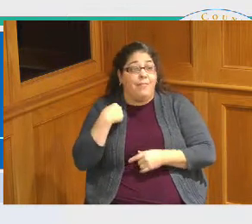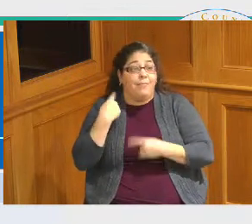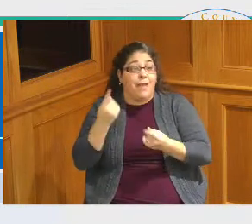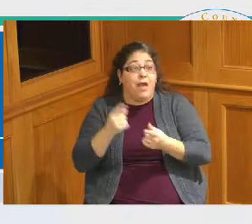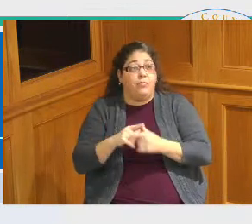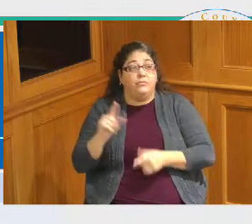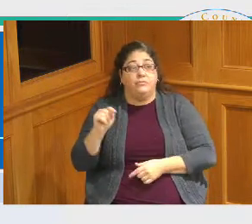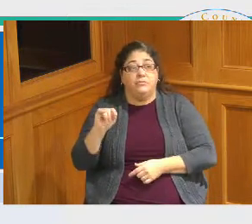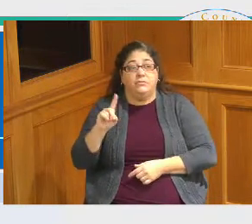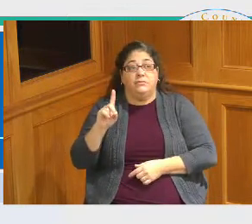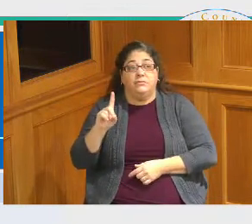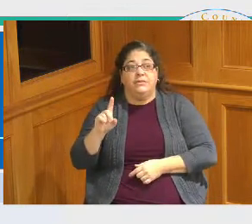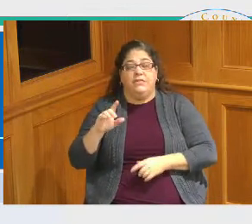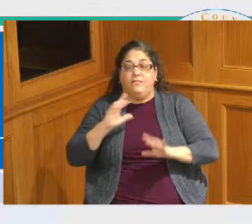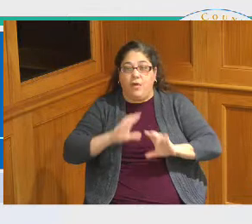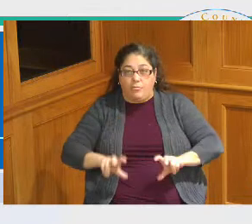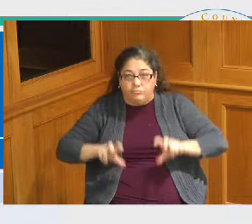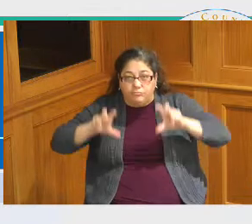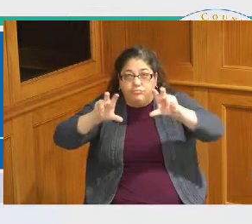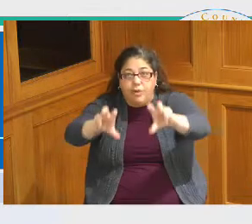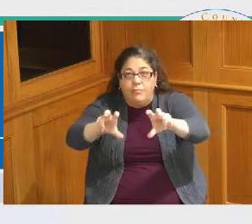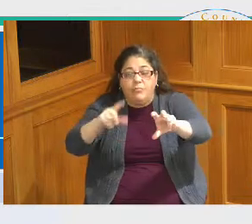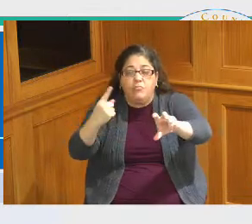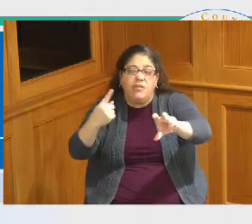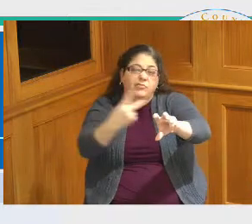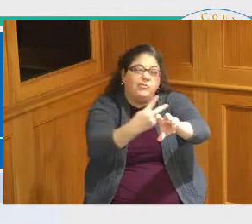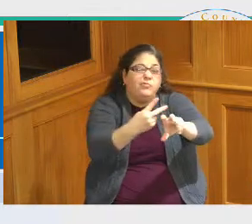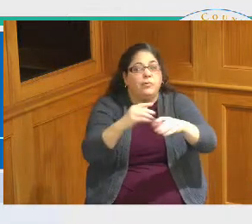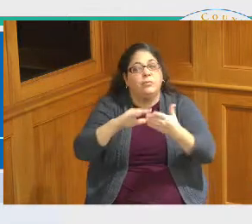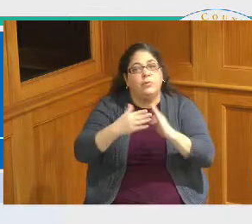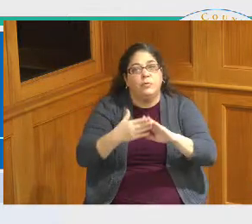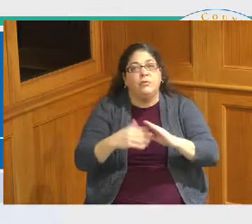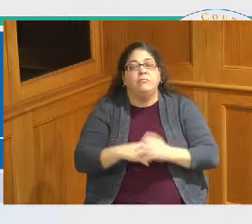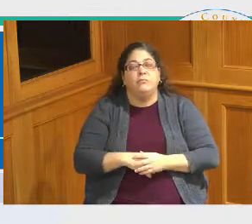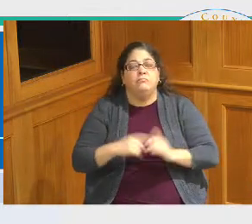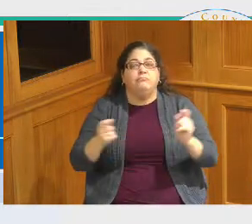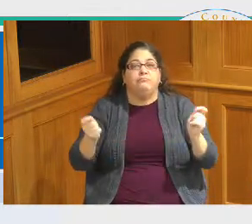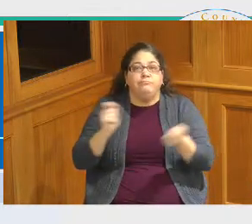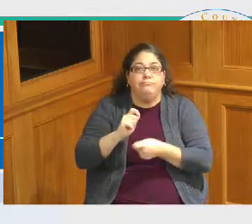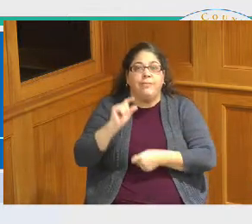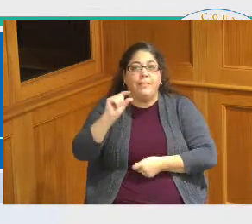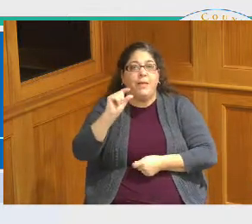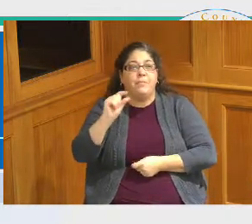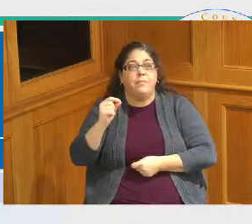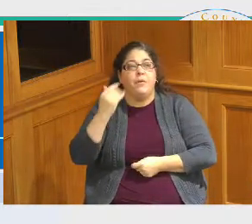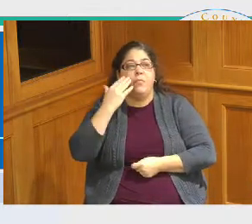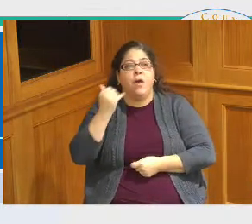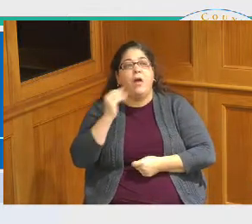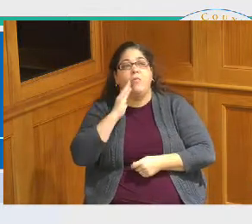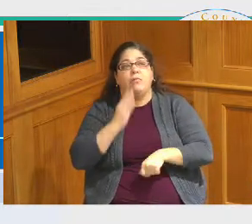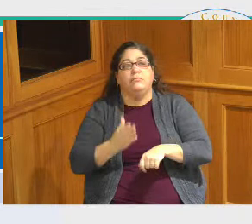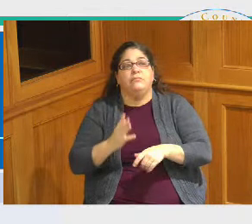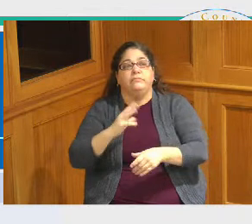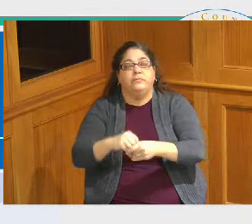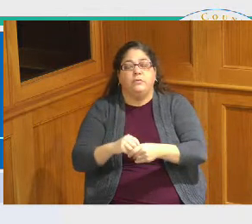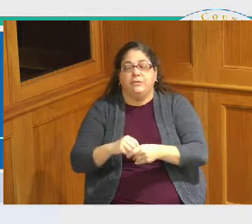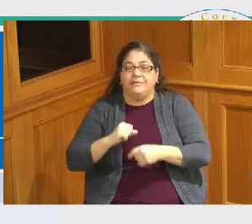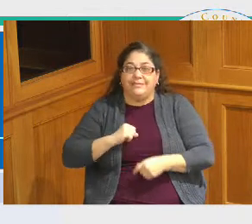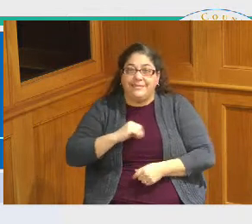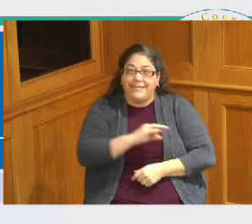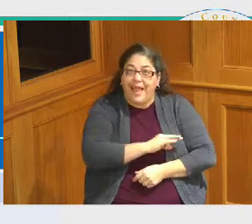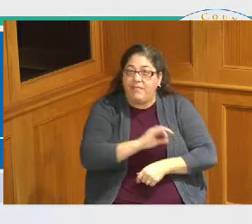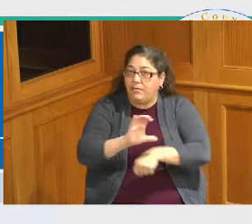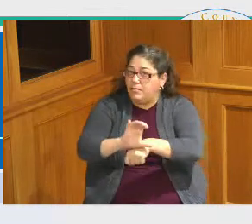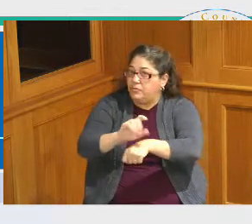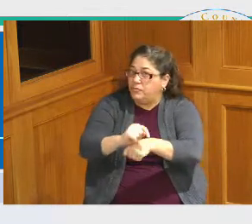them with their revitalization efforts. We anticipate this program being modified a bit to include staffing or consulting services